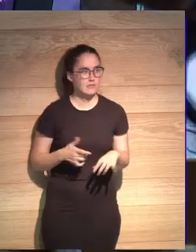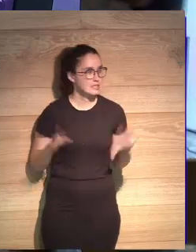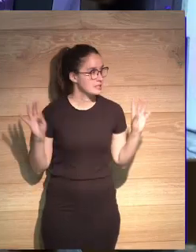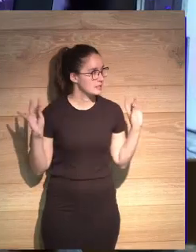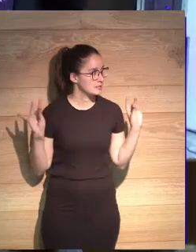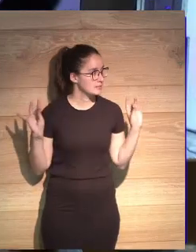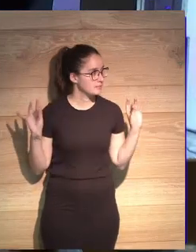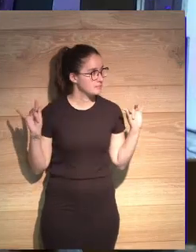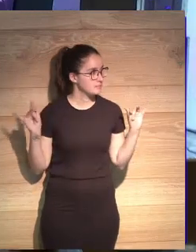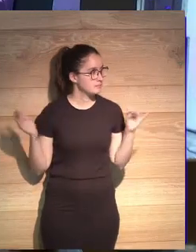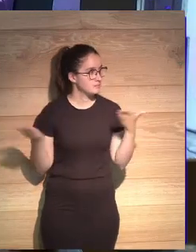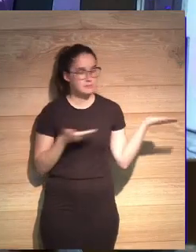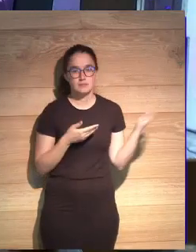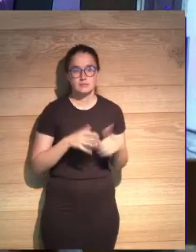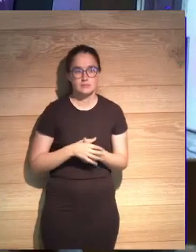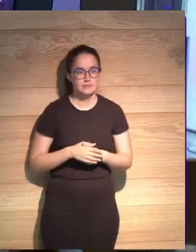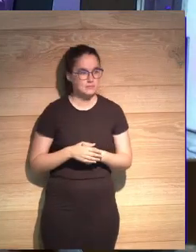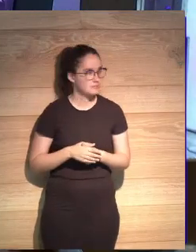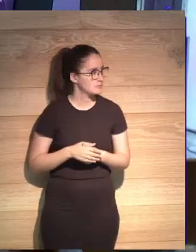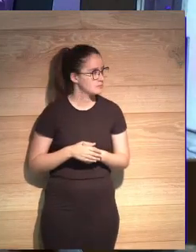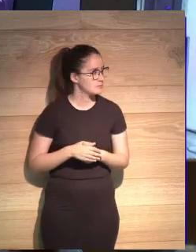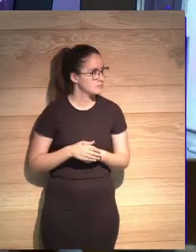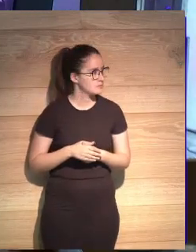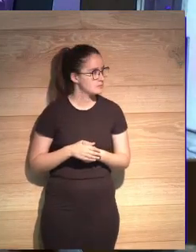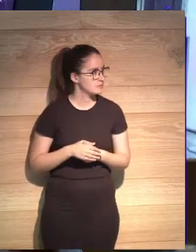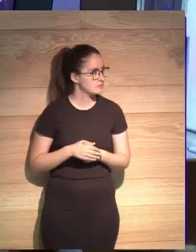questions. Go ahead.